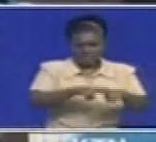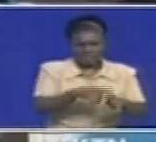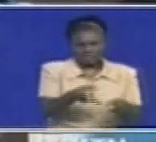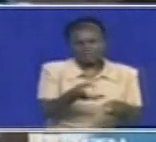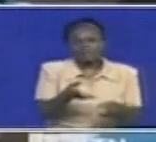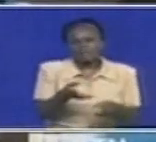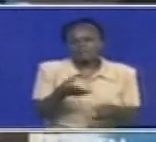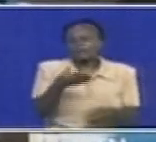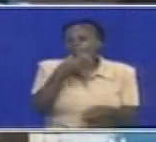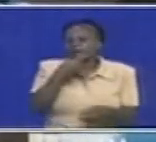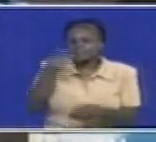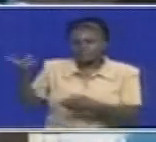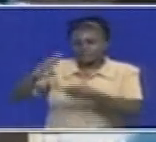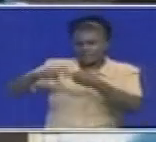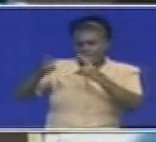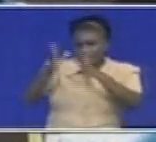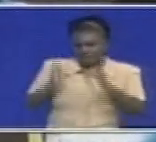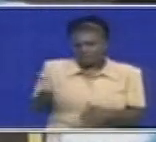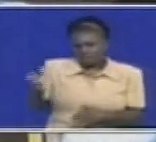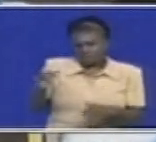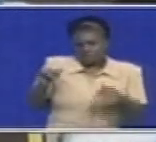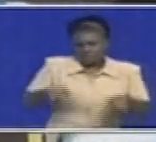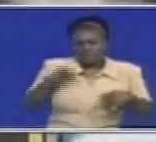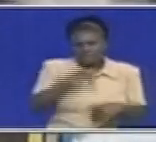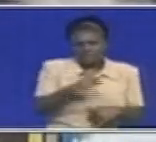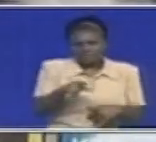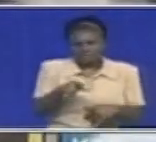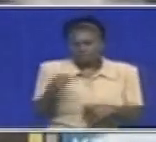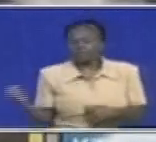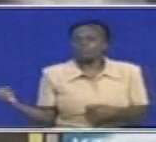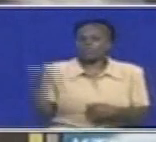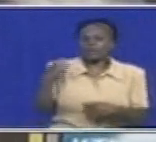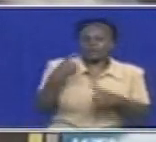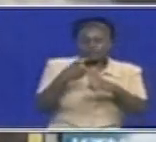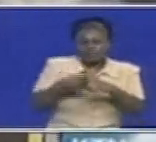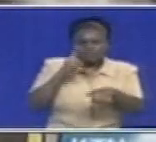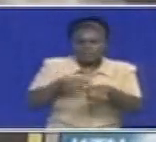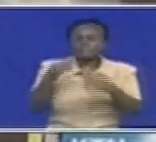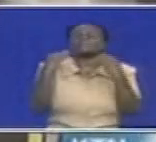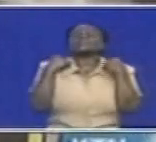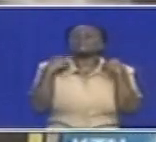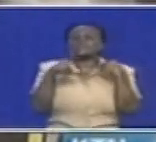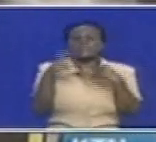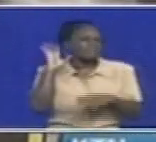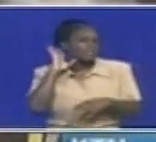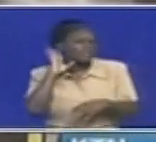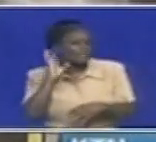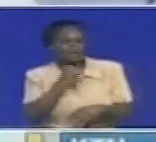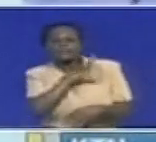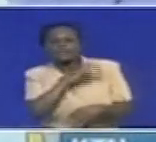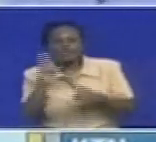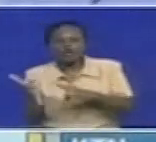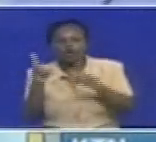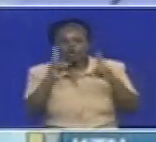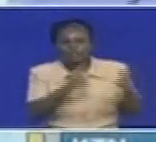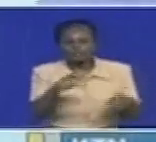Stephen Panyako, the relative James was living with, was awoken from his afternoon nap to commotion outside. Naturally,